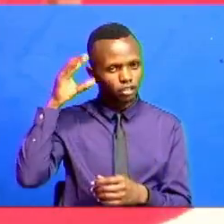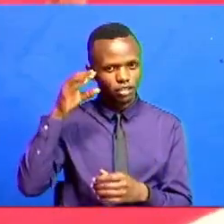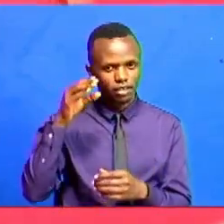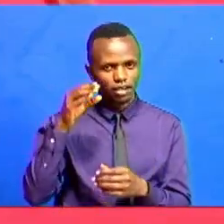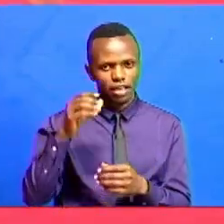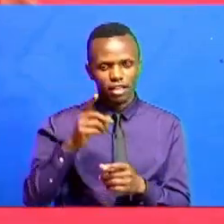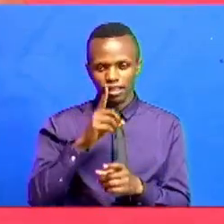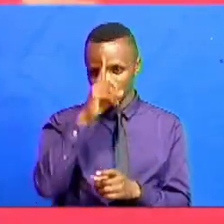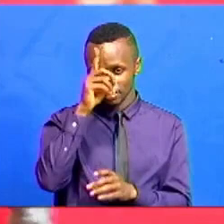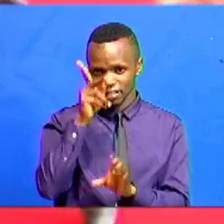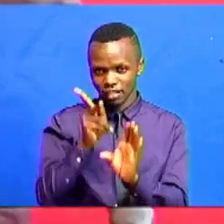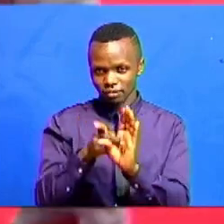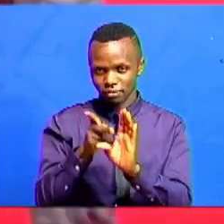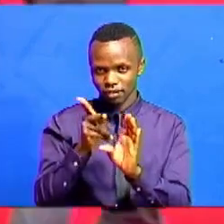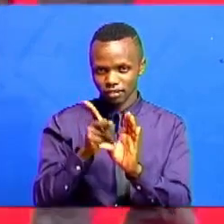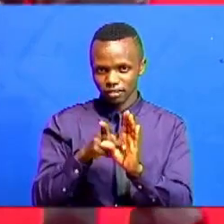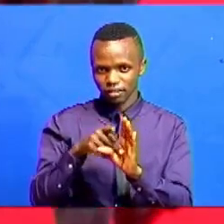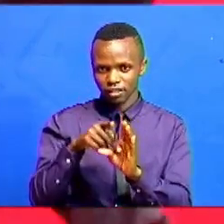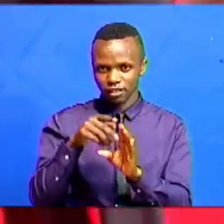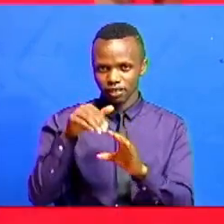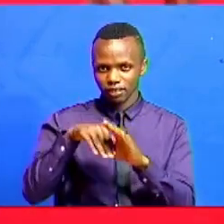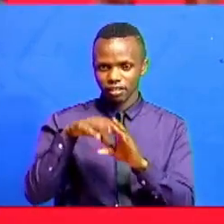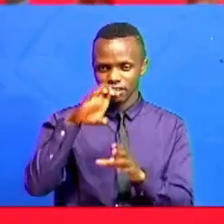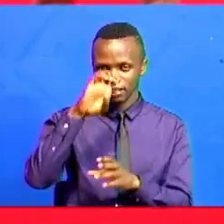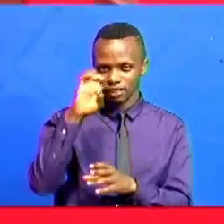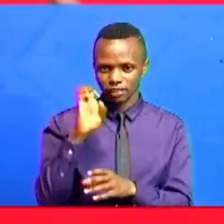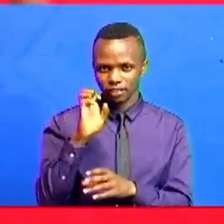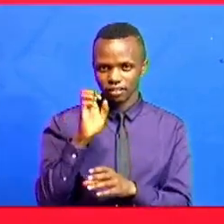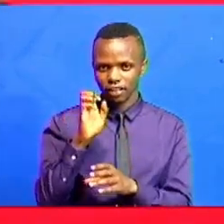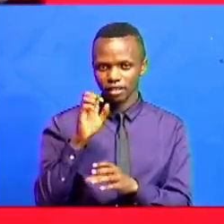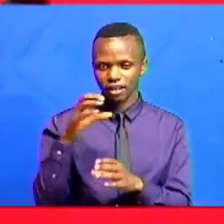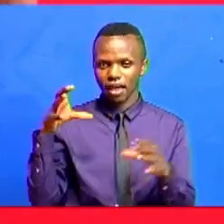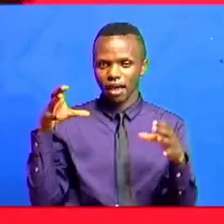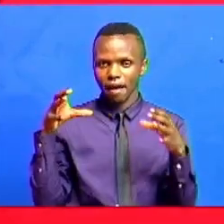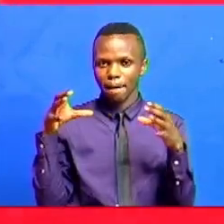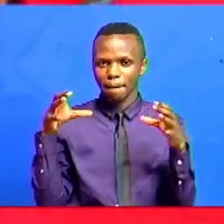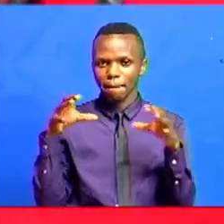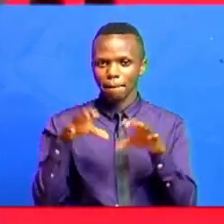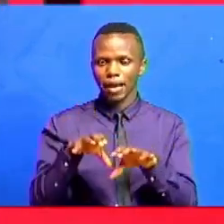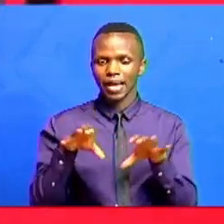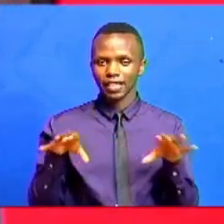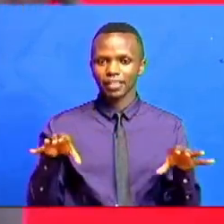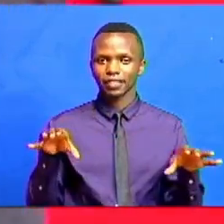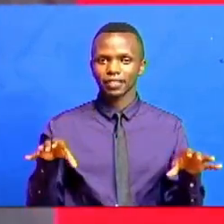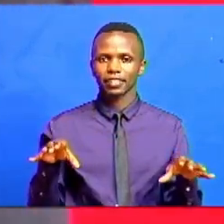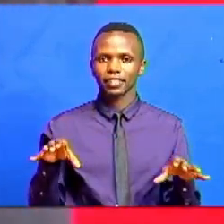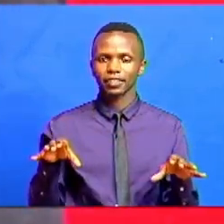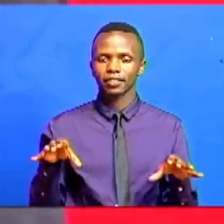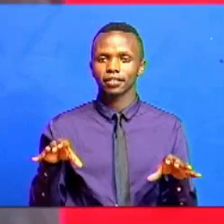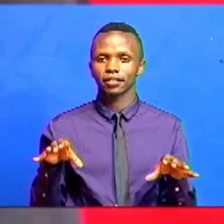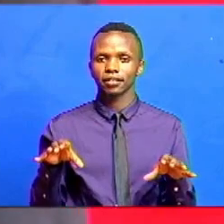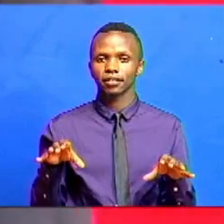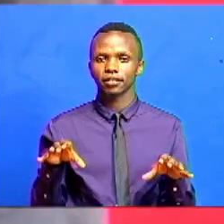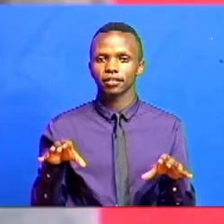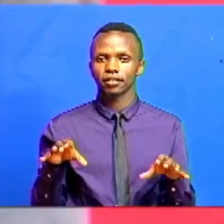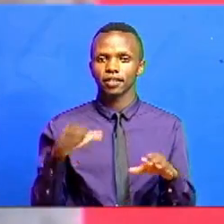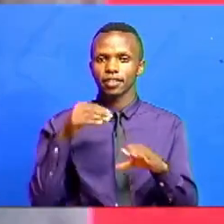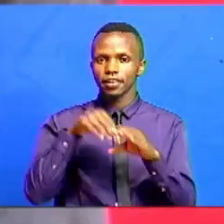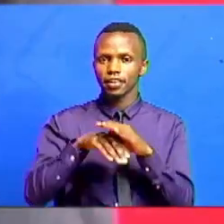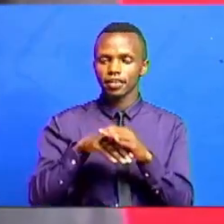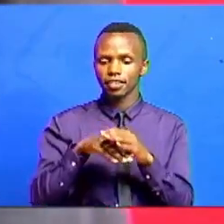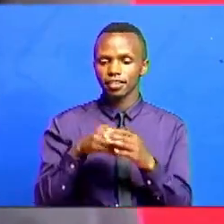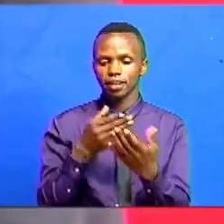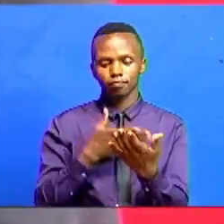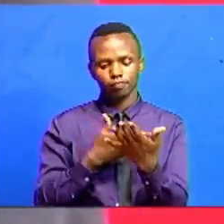the Asian market has ridden roughshod over the previous growth by Iranian automakers in those